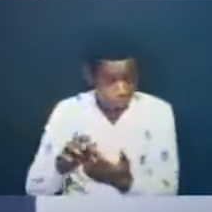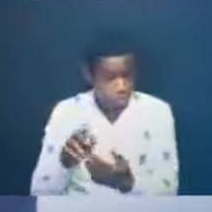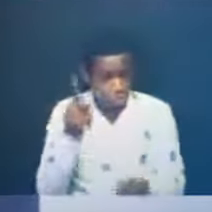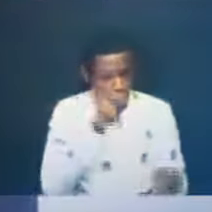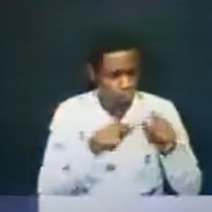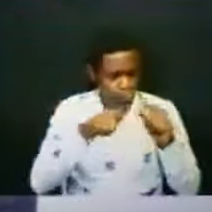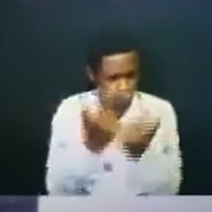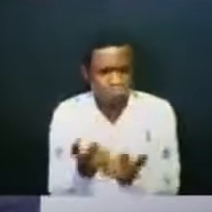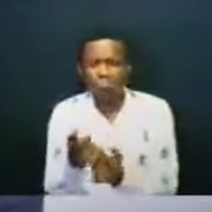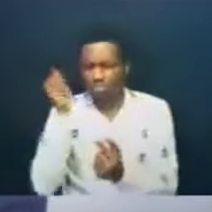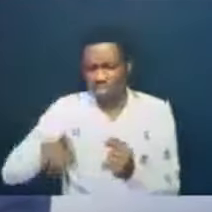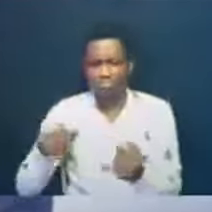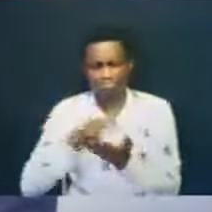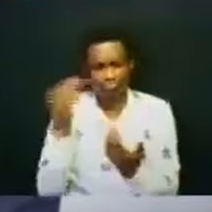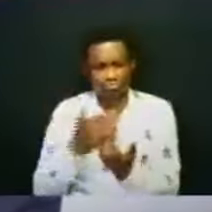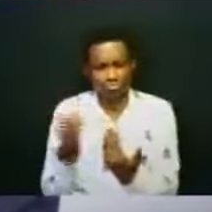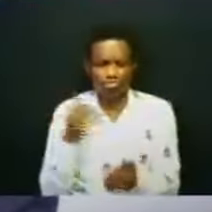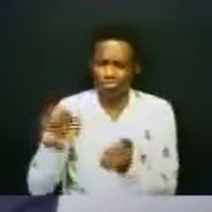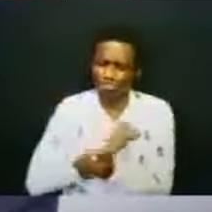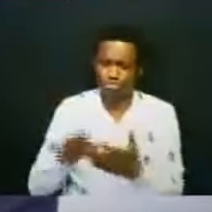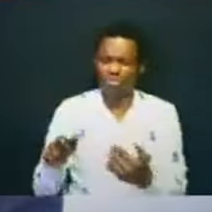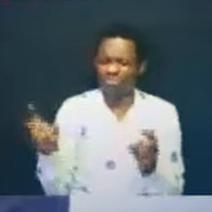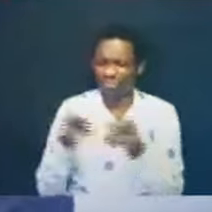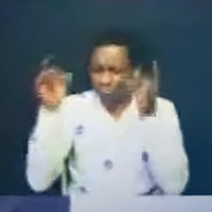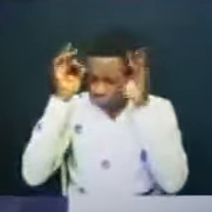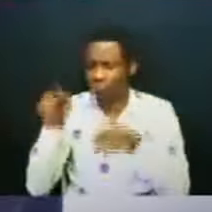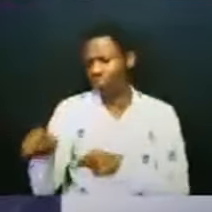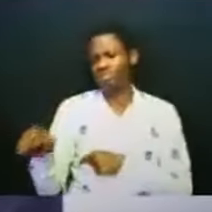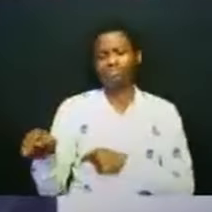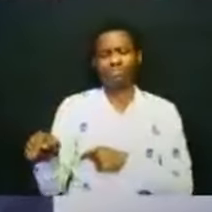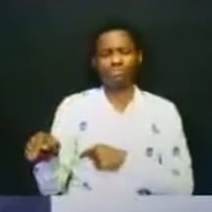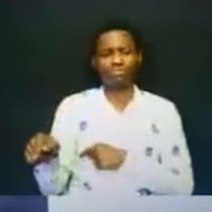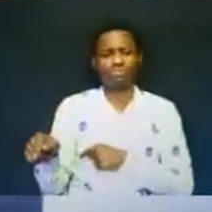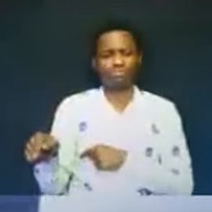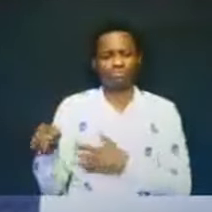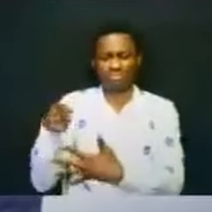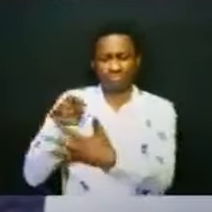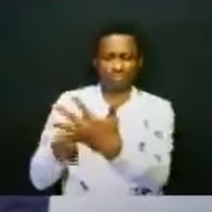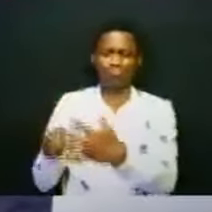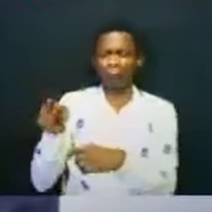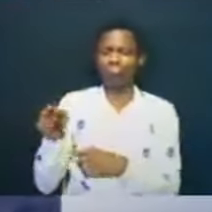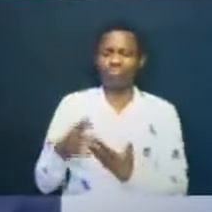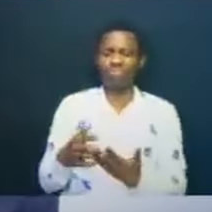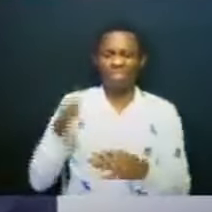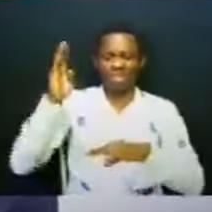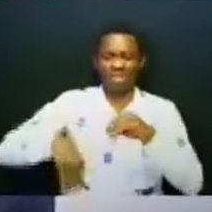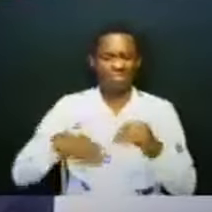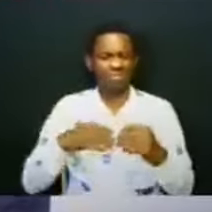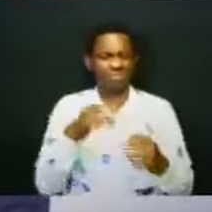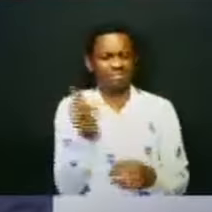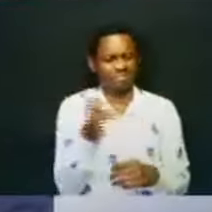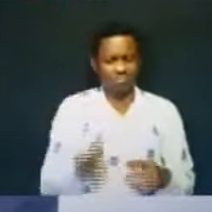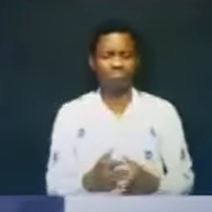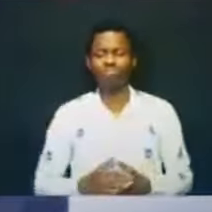anything. So be can somewhere, eh, yeah, I won't crow for one or the detection, make you chunk crow for. So, Bomodia, so what can say, young China